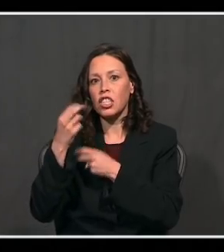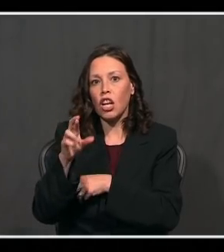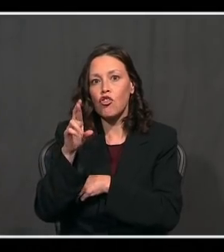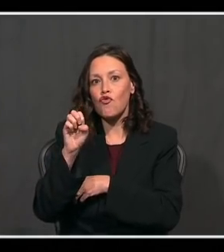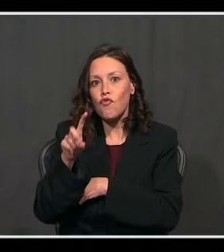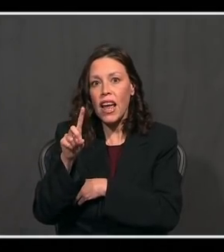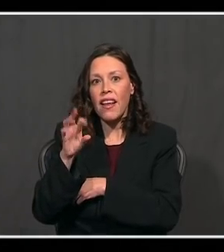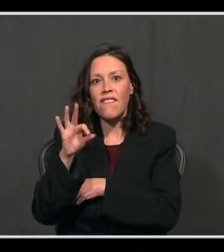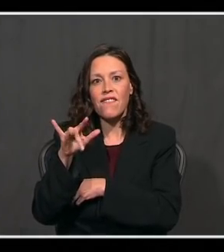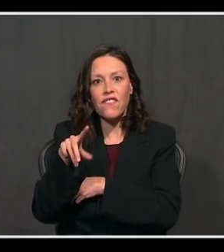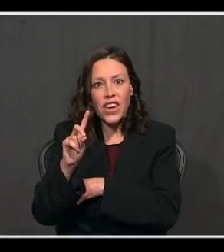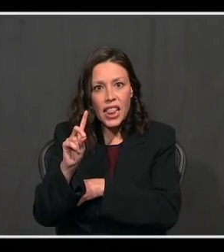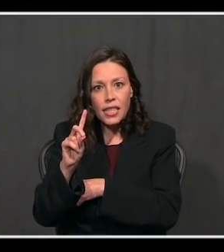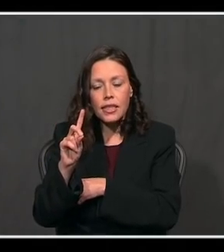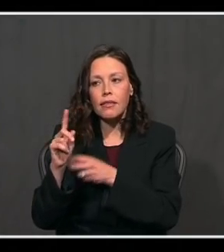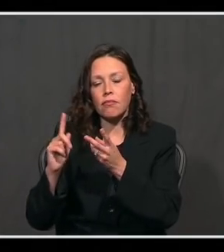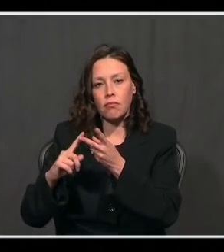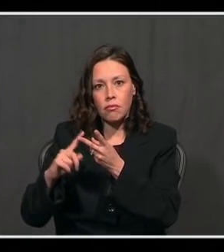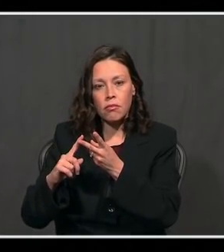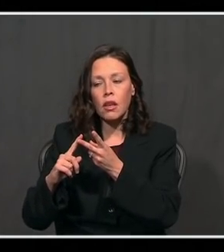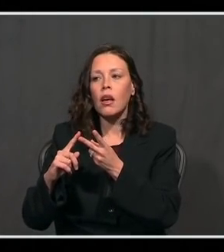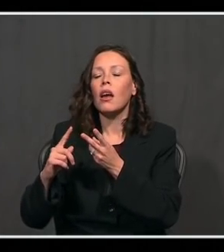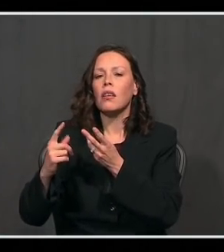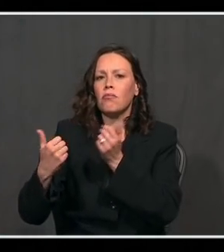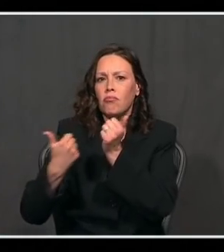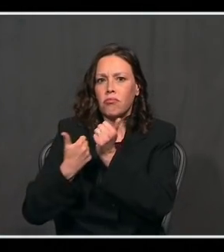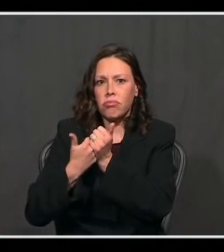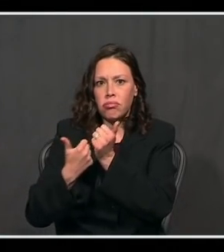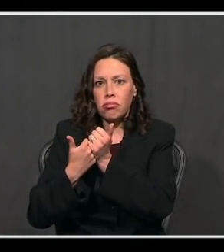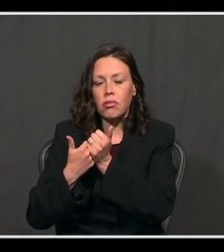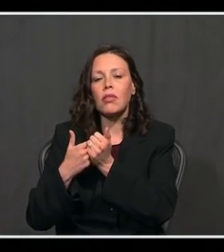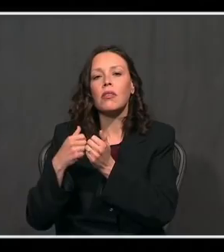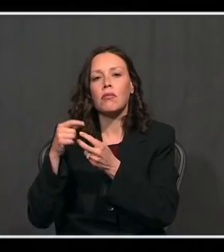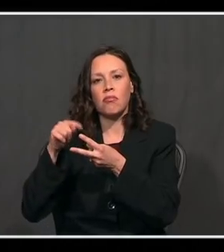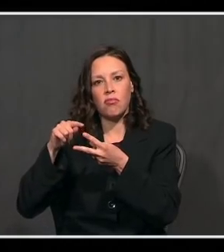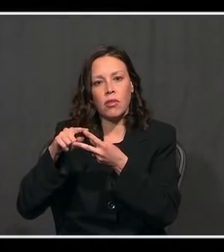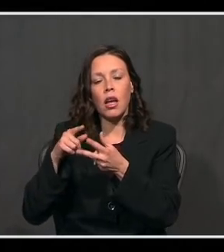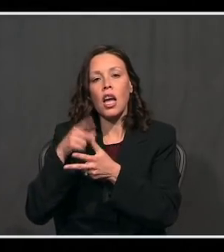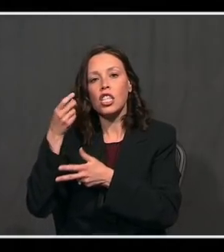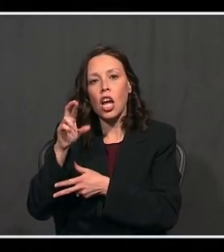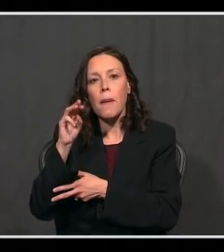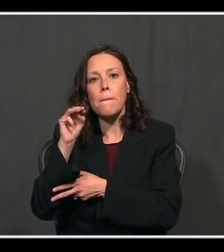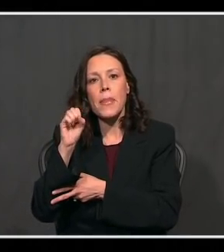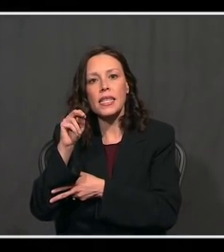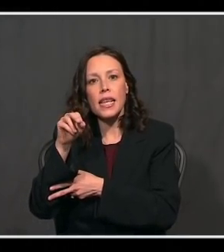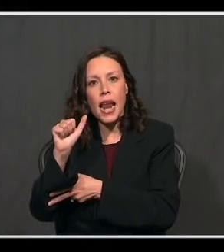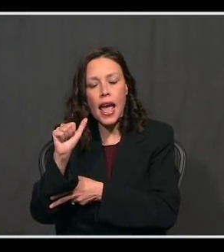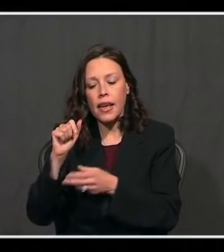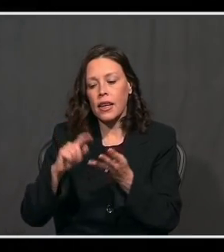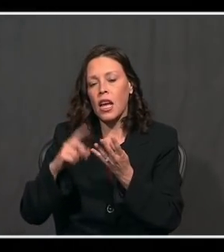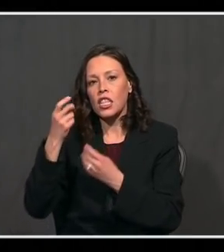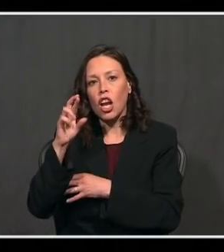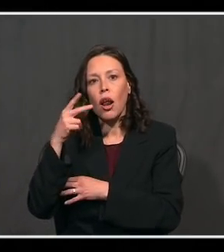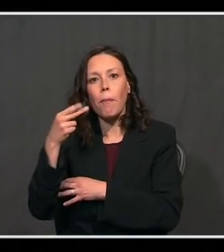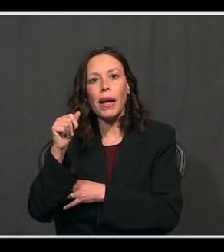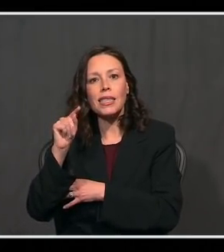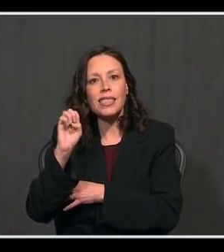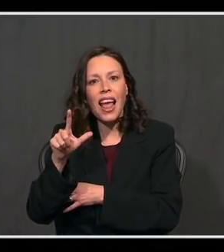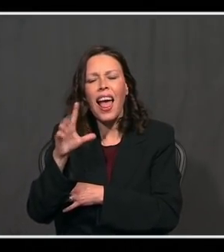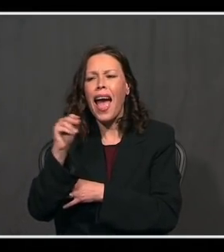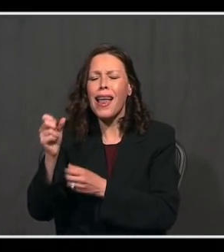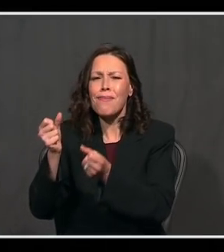led by Dr. Redfield, supported and providing leadership through Dr. Butler, Dr. Messonnier, Dr. Patel, and hundreds